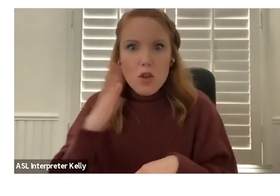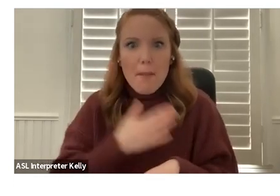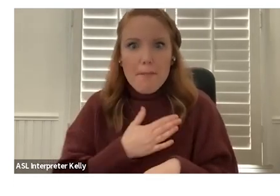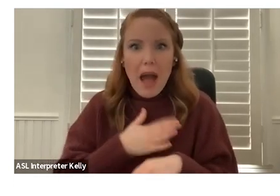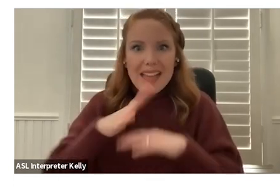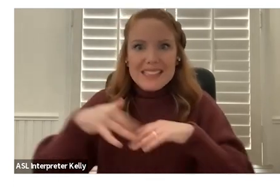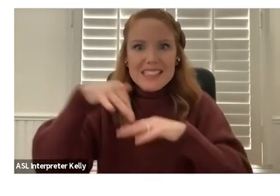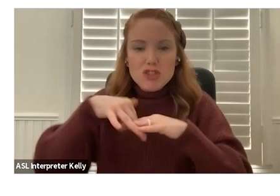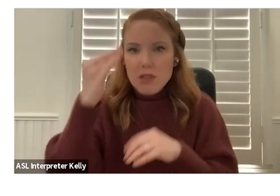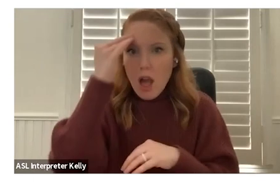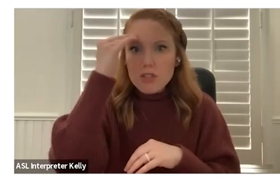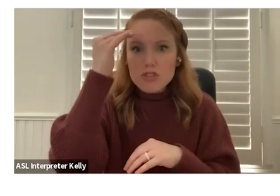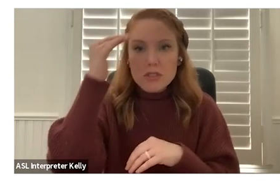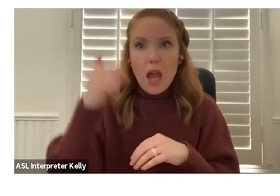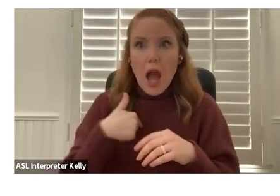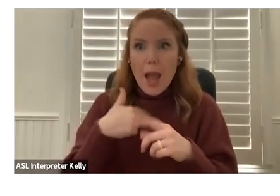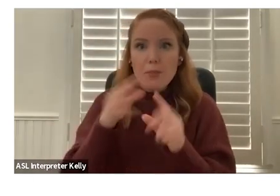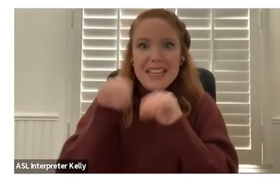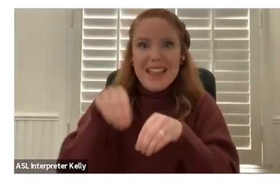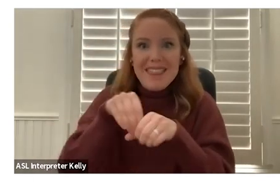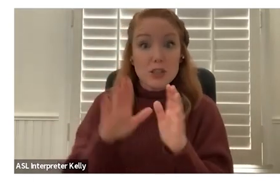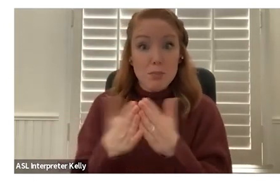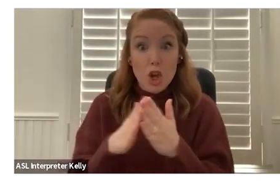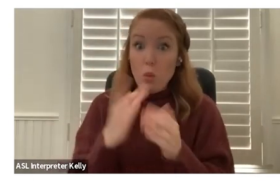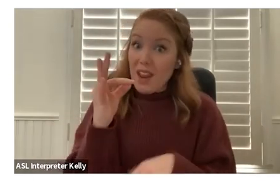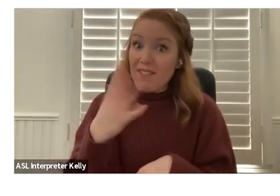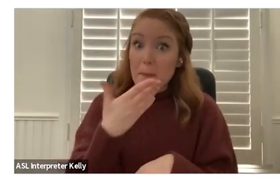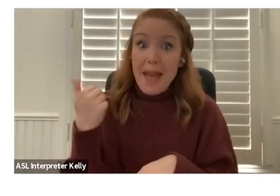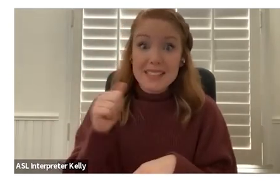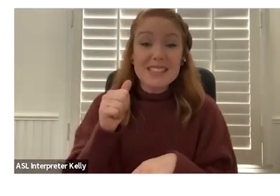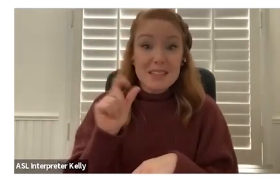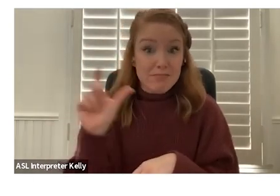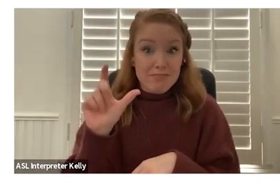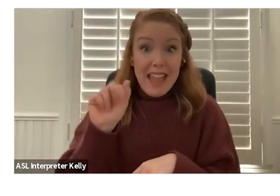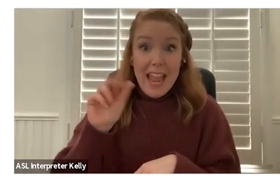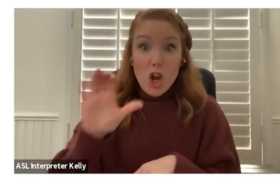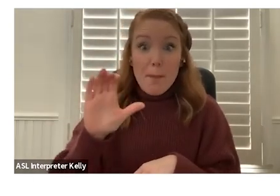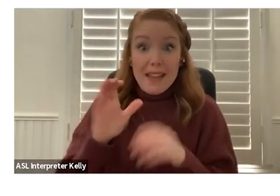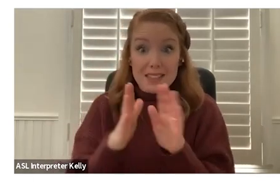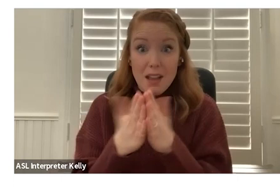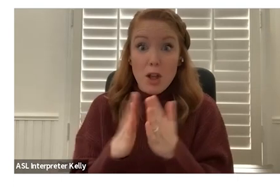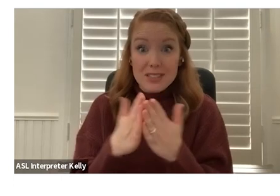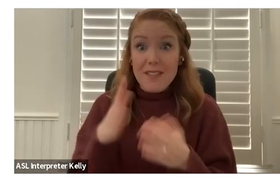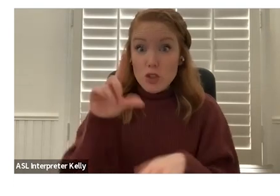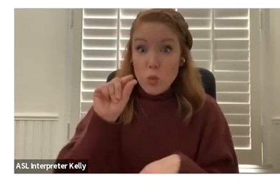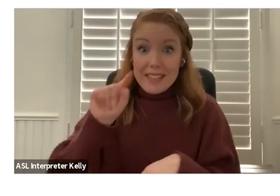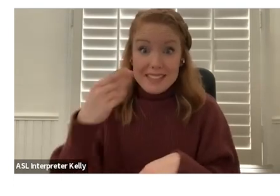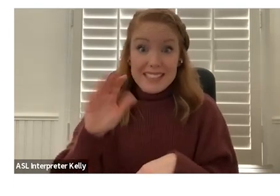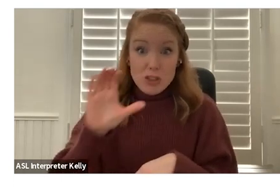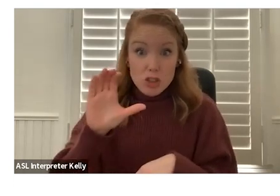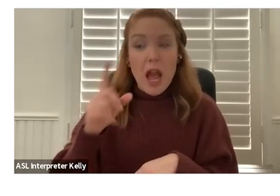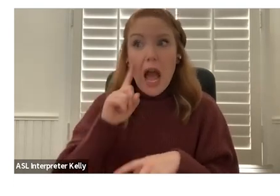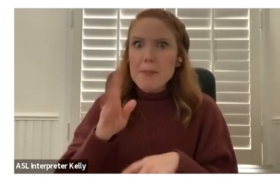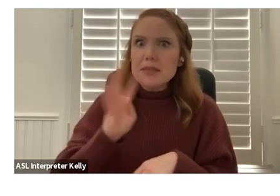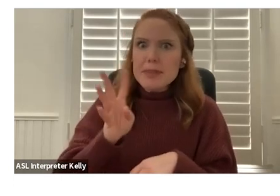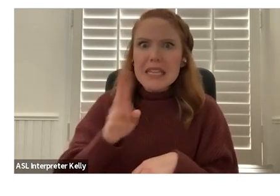for us than the way that we were living before, because these don't think about life after oil. So this is just one example, but there are many other